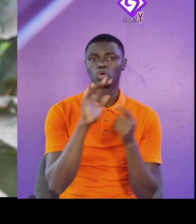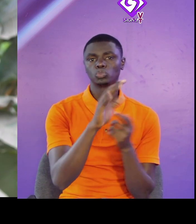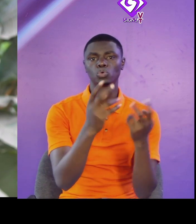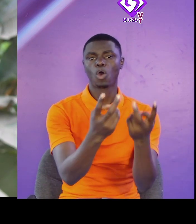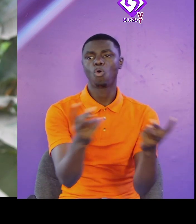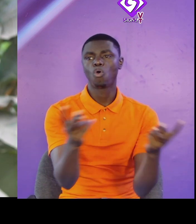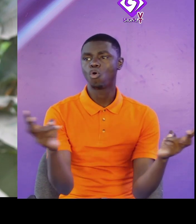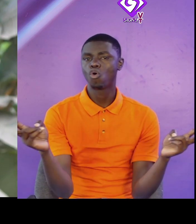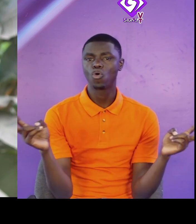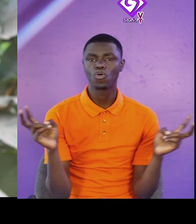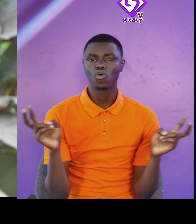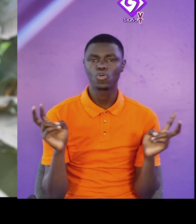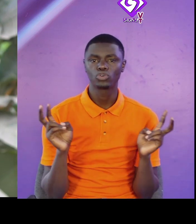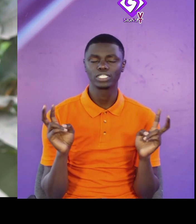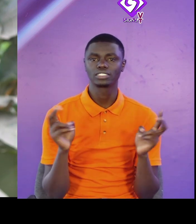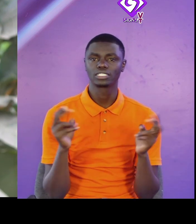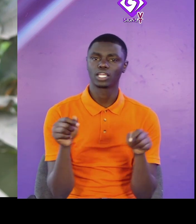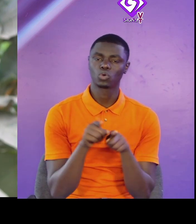them to get in touch with us.